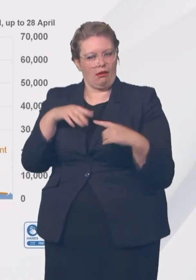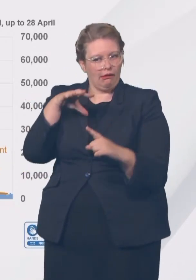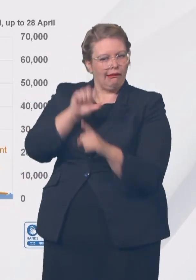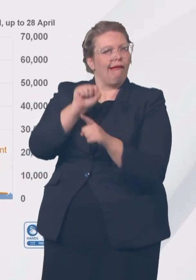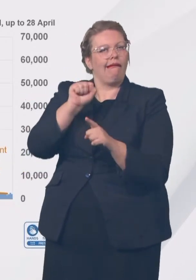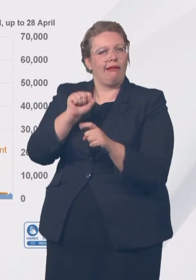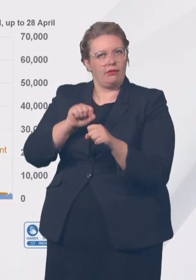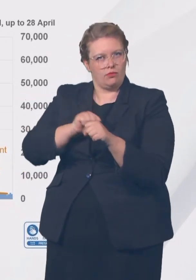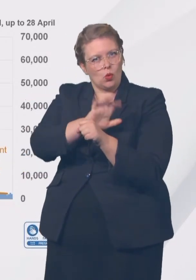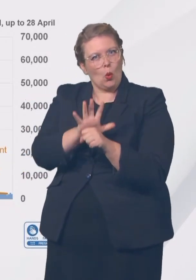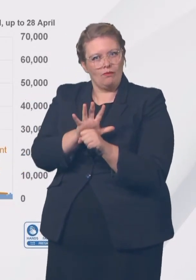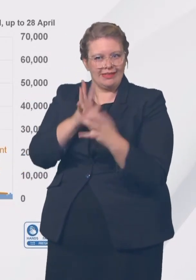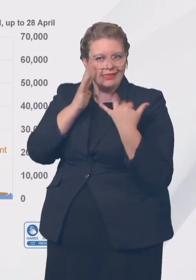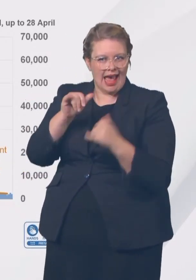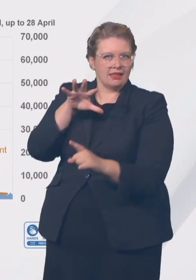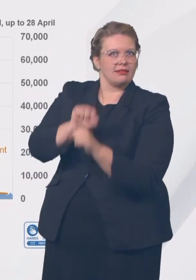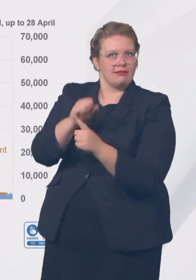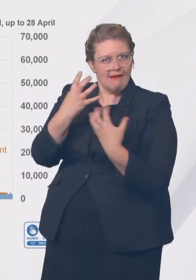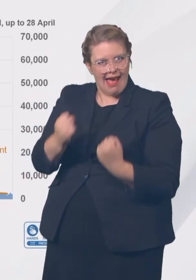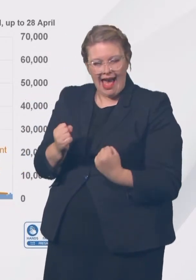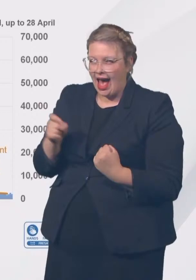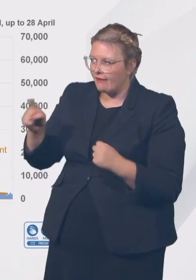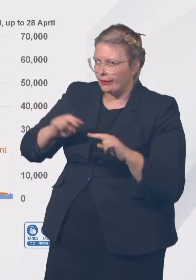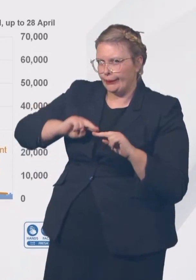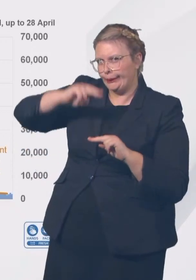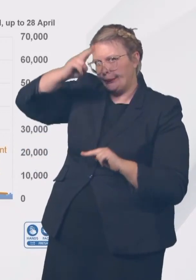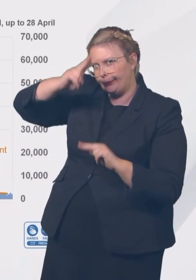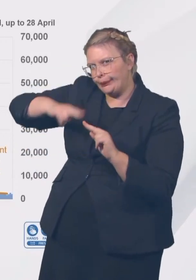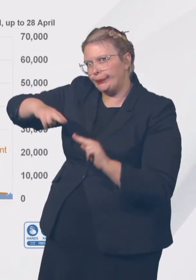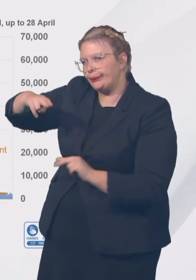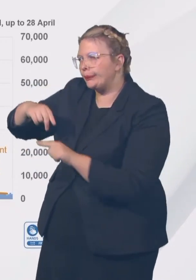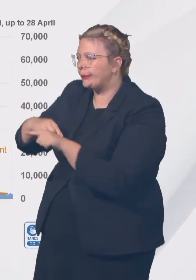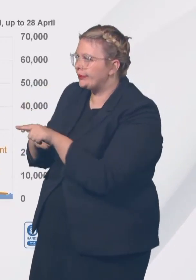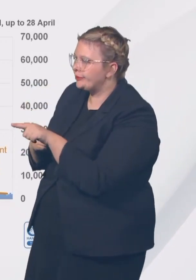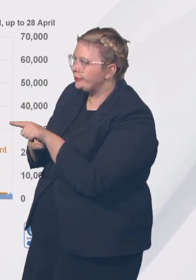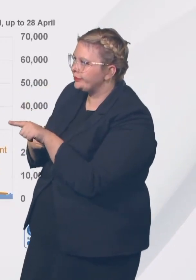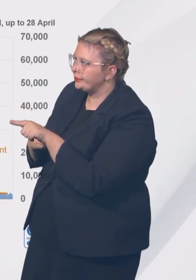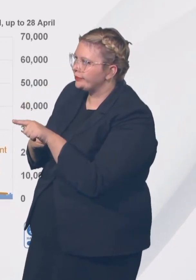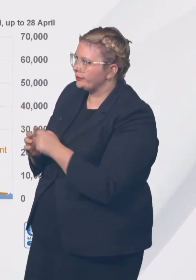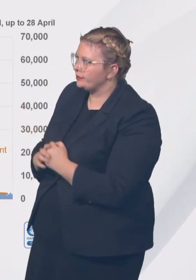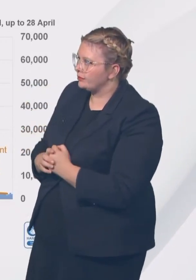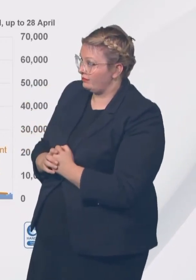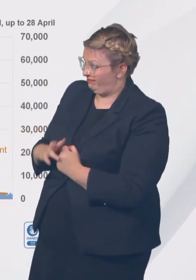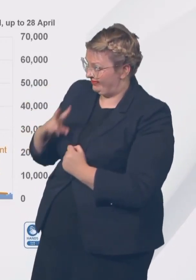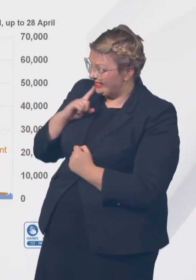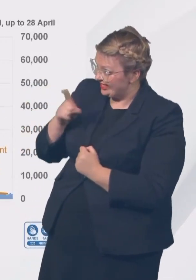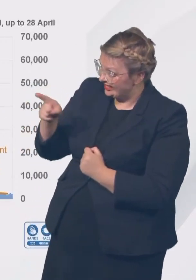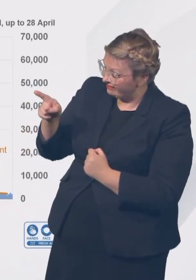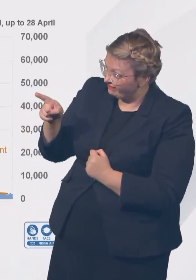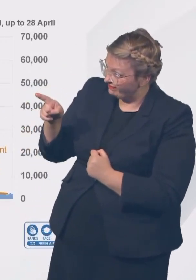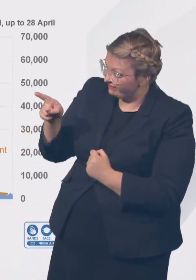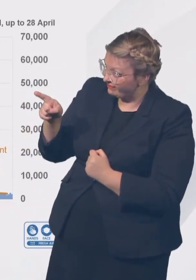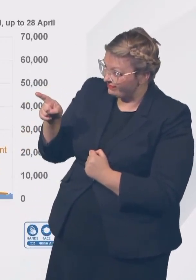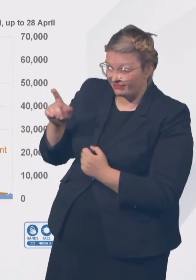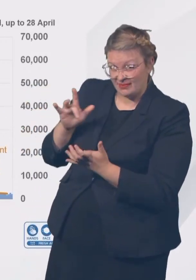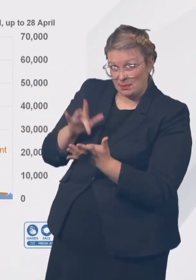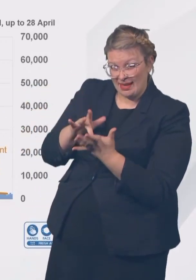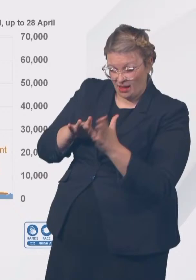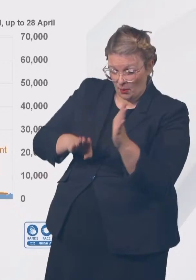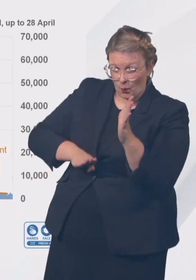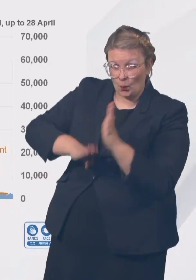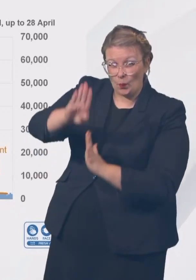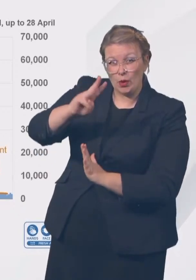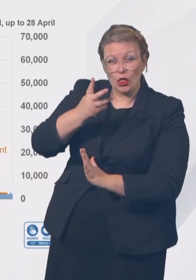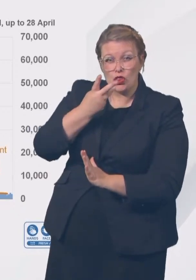through to late April on the right. Very visible indeed is that very large third wave that we